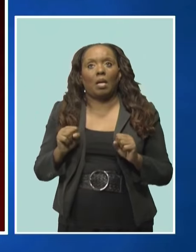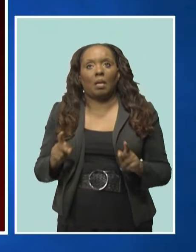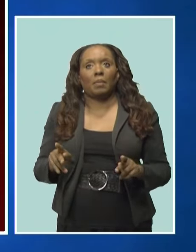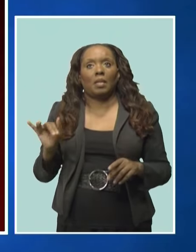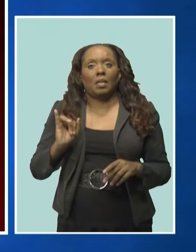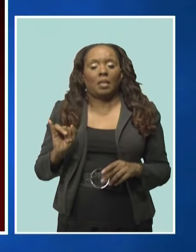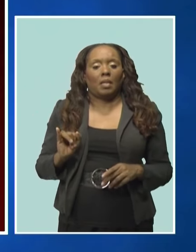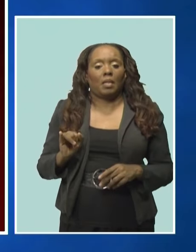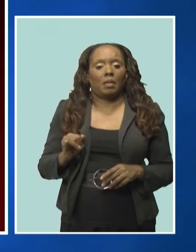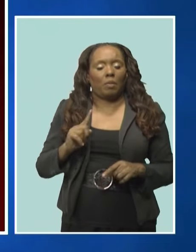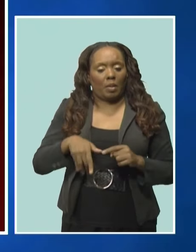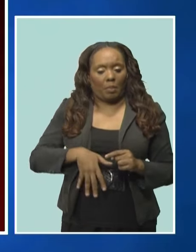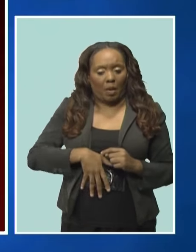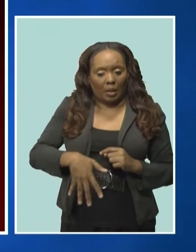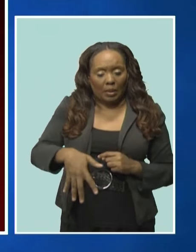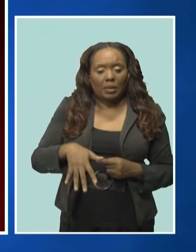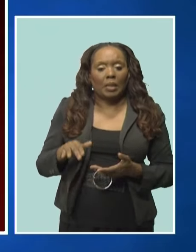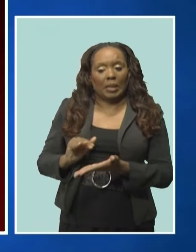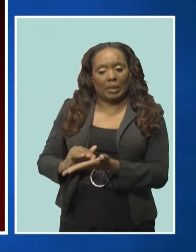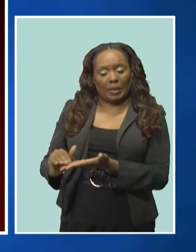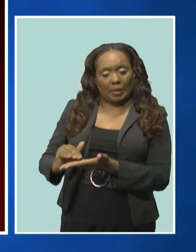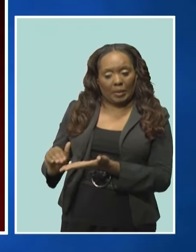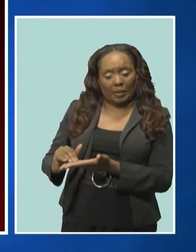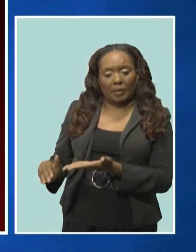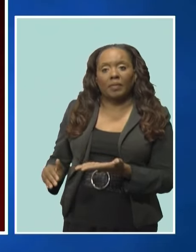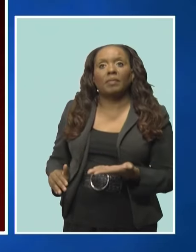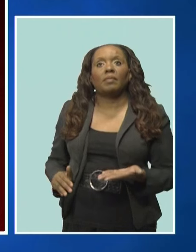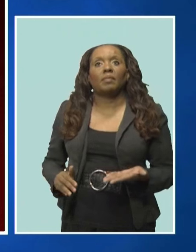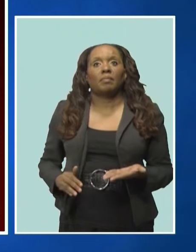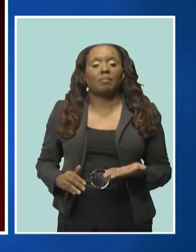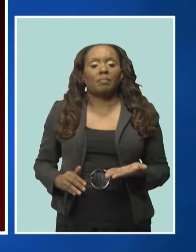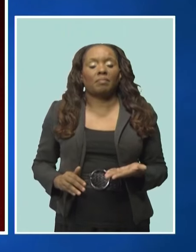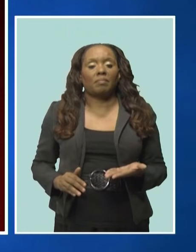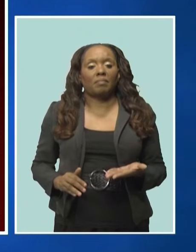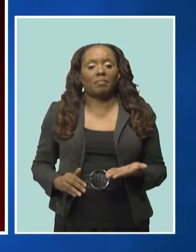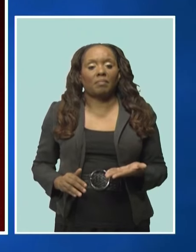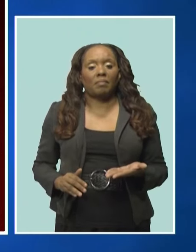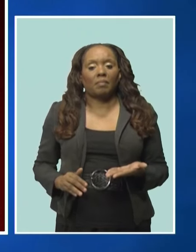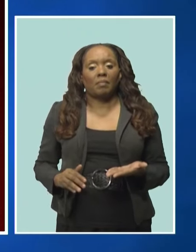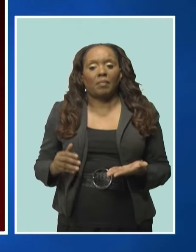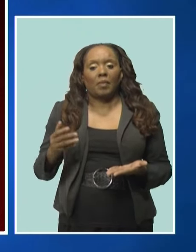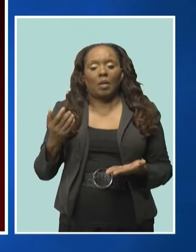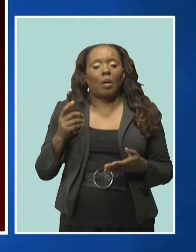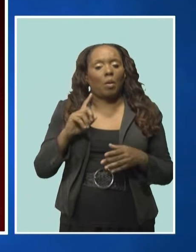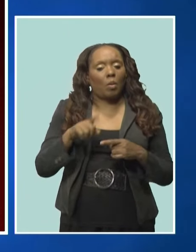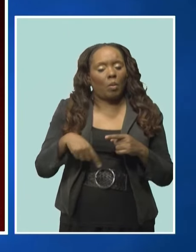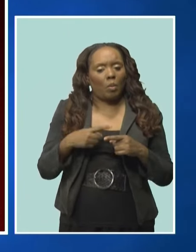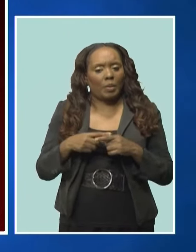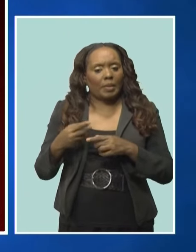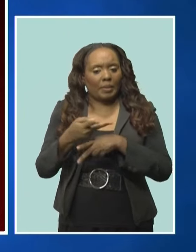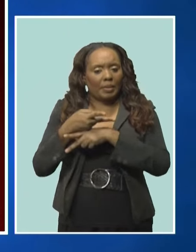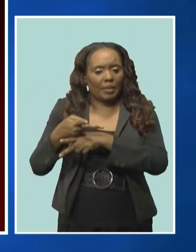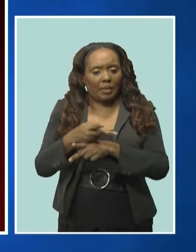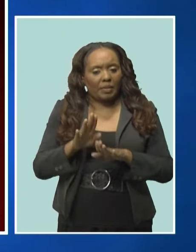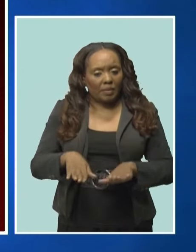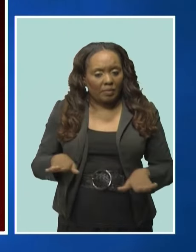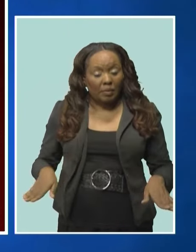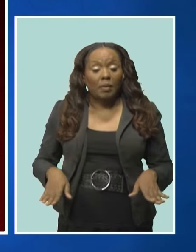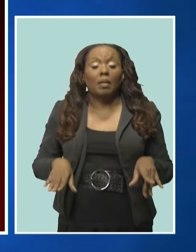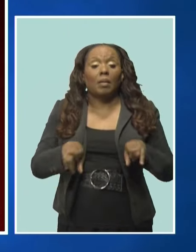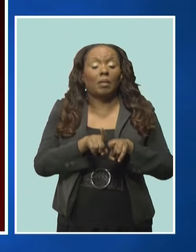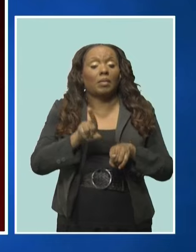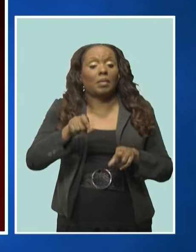maternity leave, where there are provisions specifically in place for women with regards to caregiving and child care. We also need to make